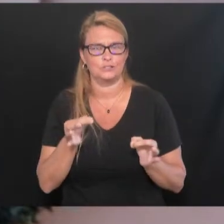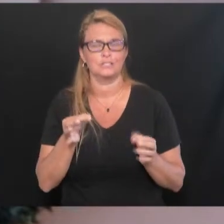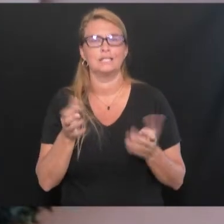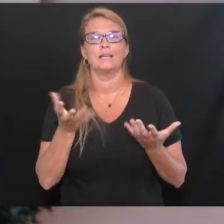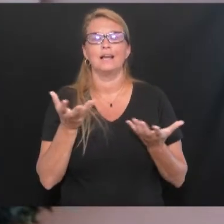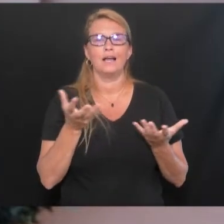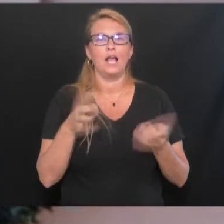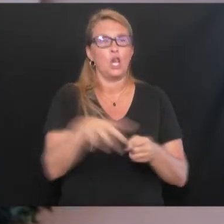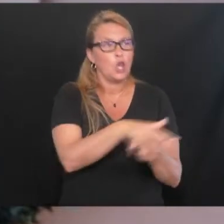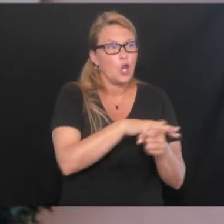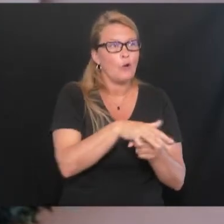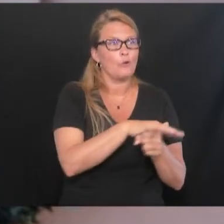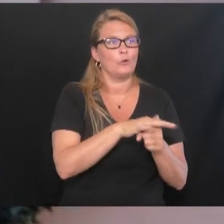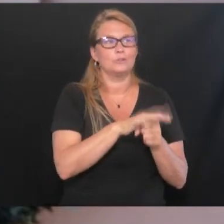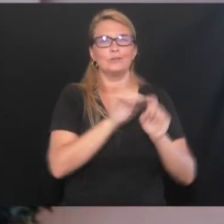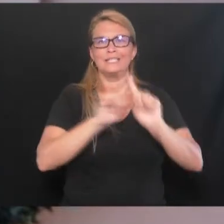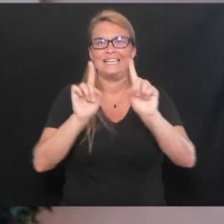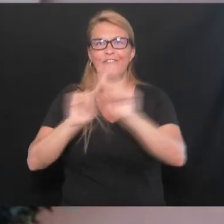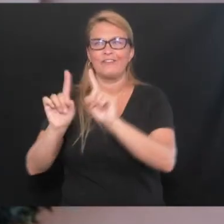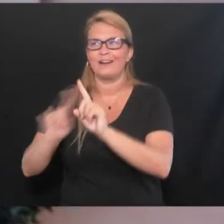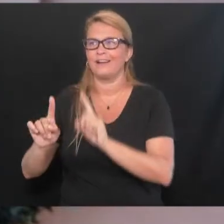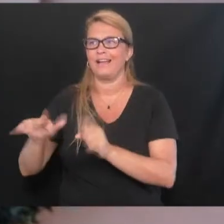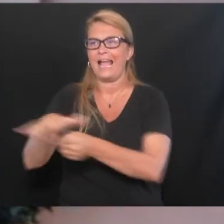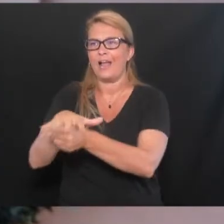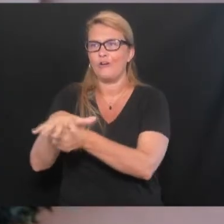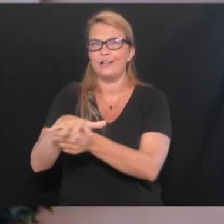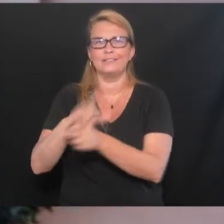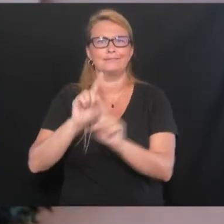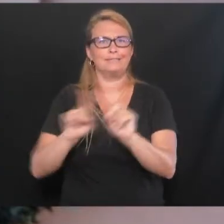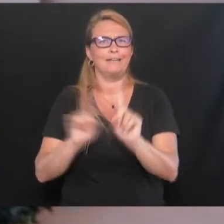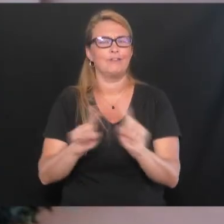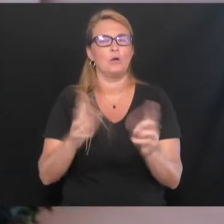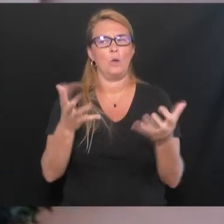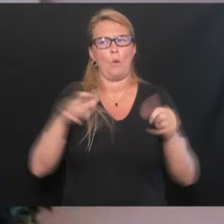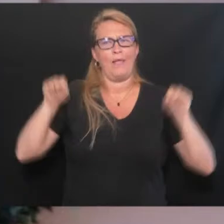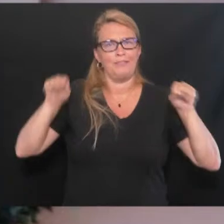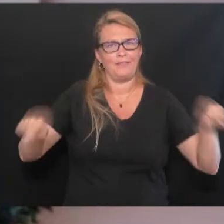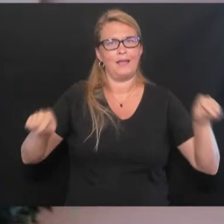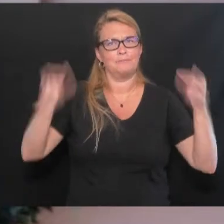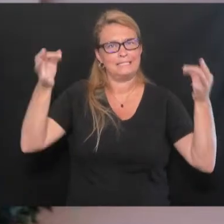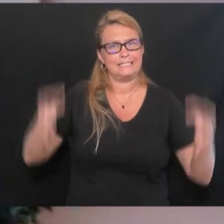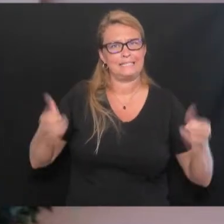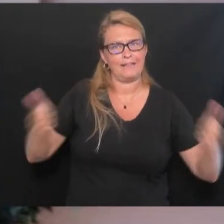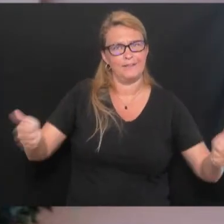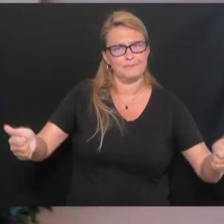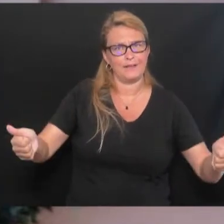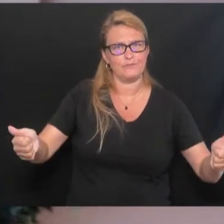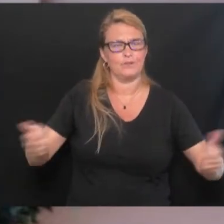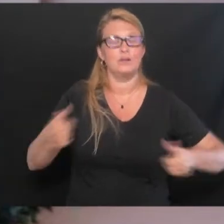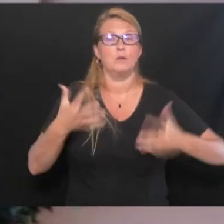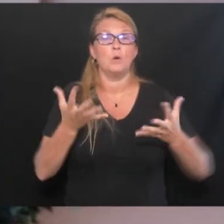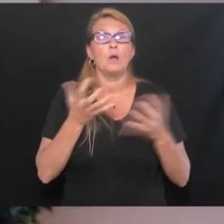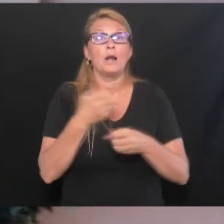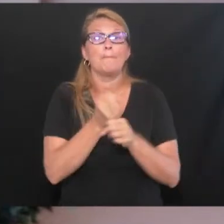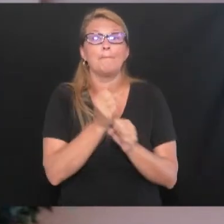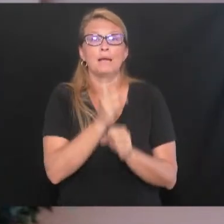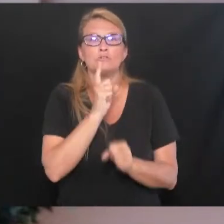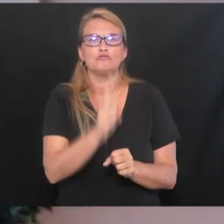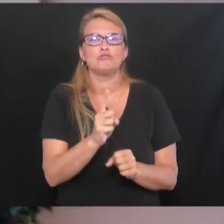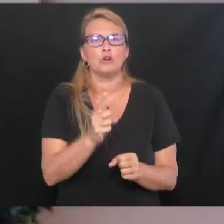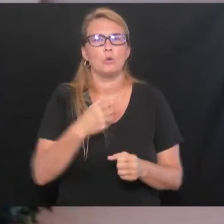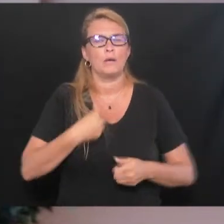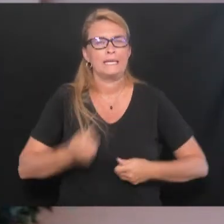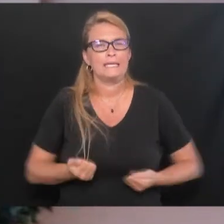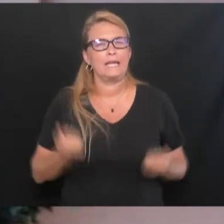because different places are certainly different. But for people that are listening to us, we want to make sure we give them all of our